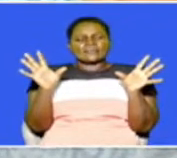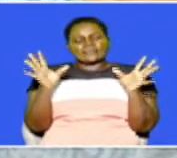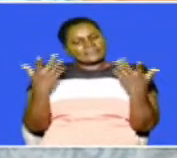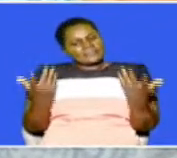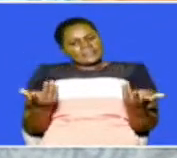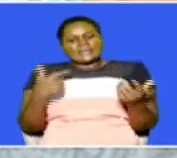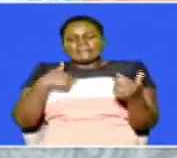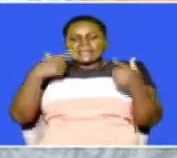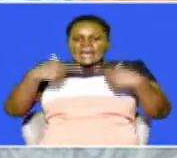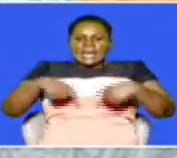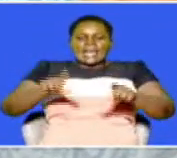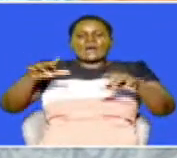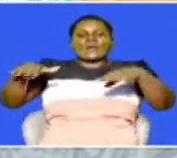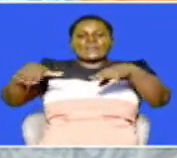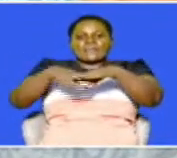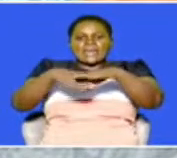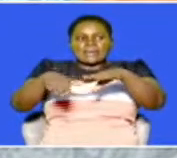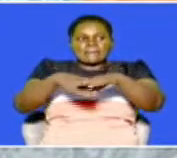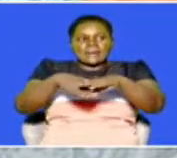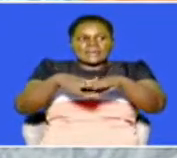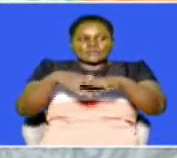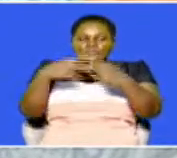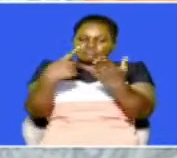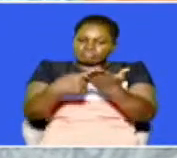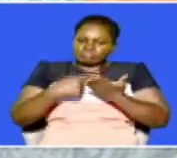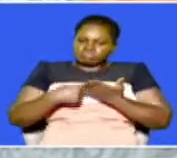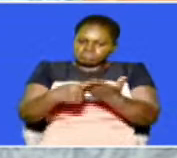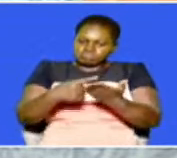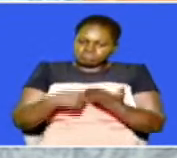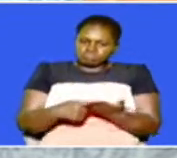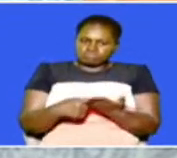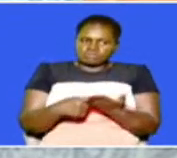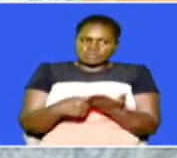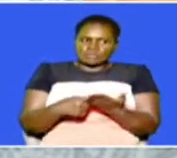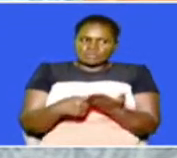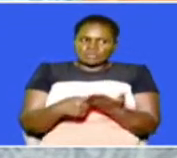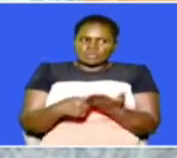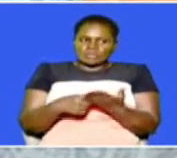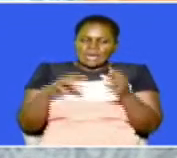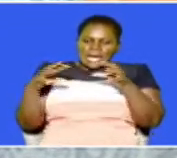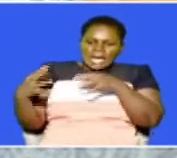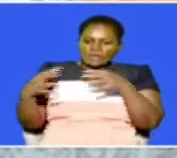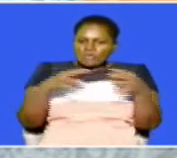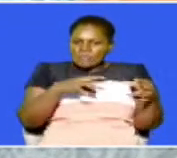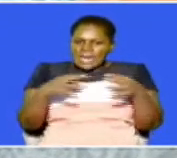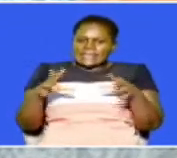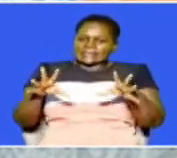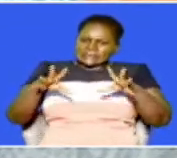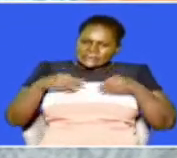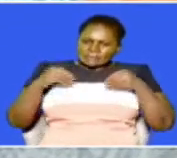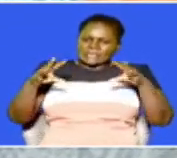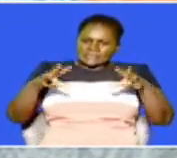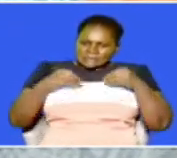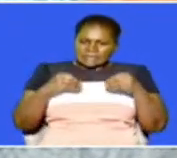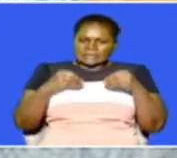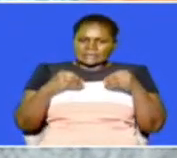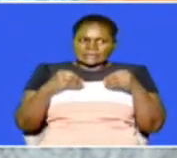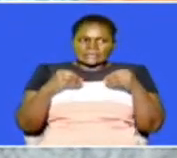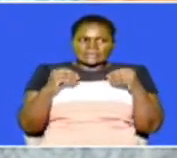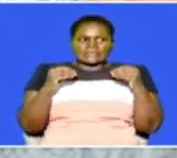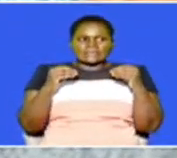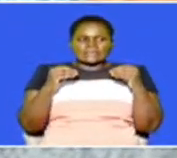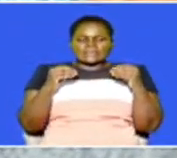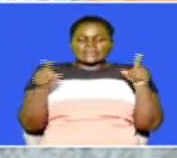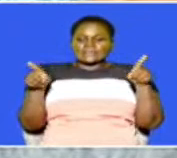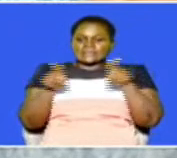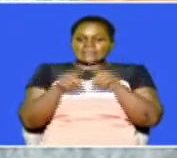So I allowed members to ventilate. I took all arguments, heavy as they were, surprising